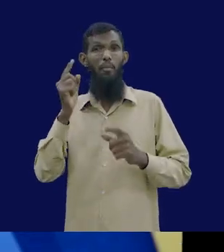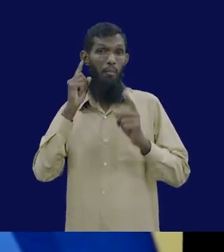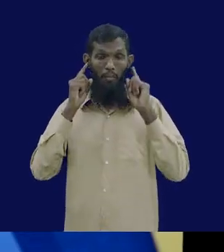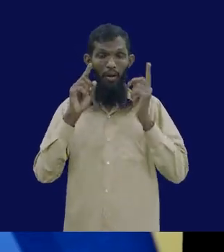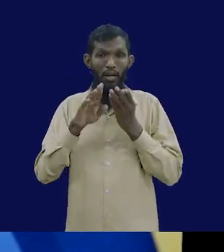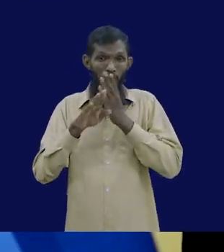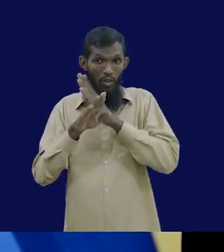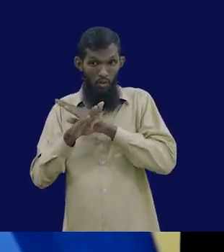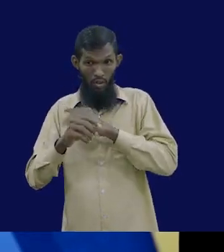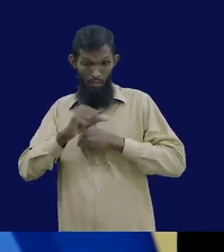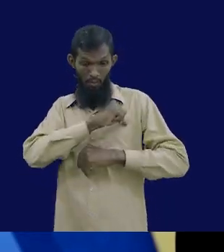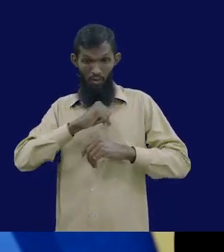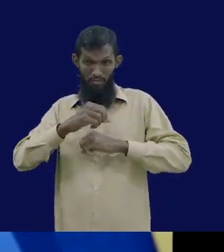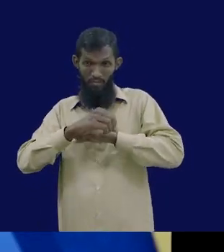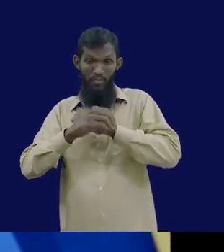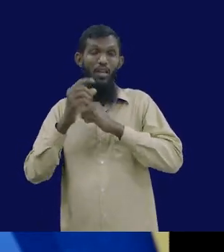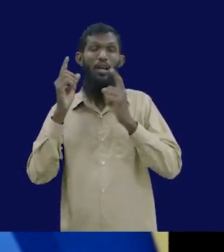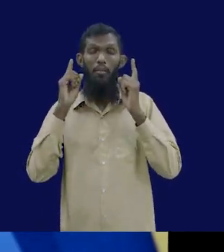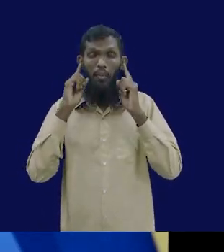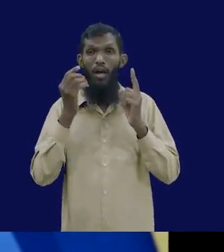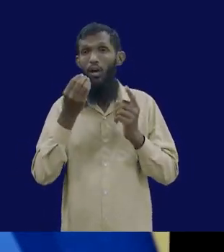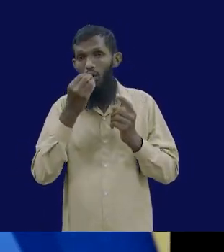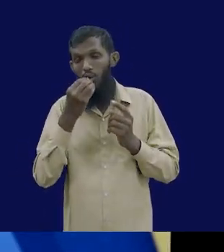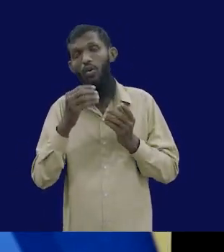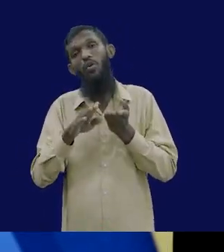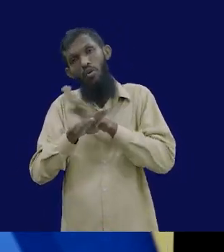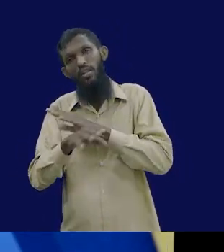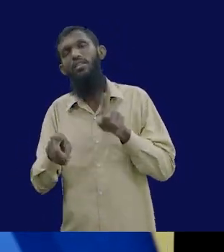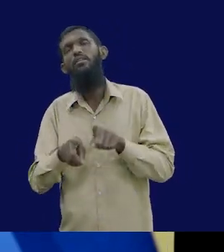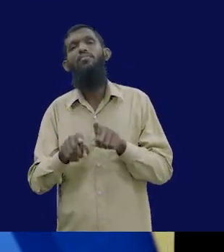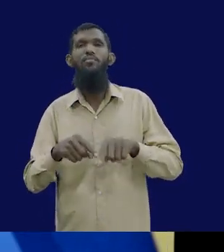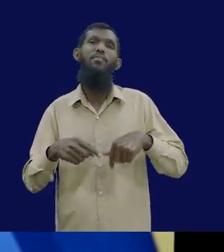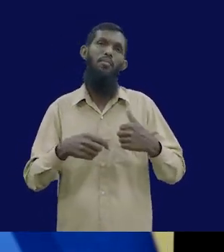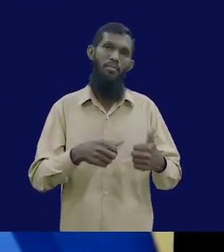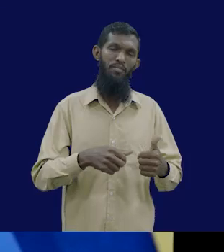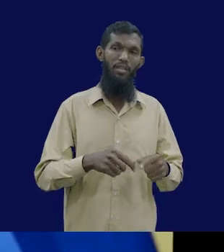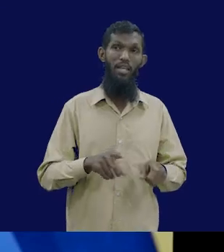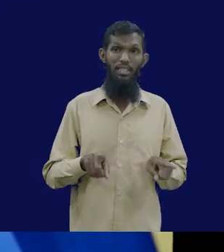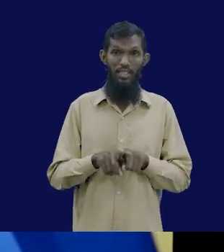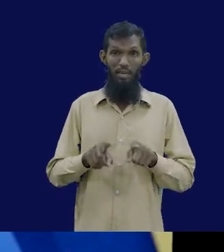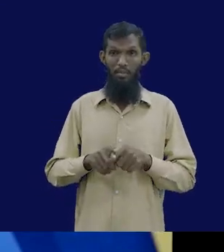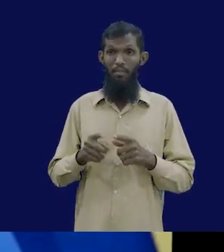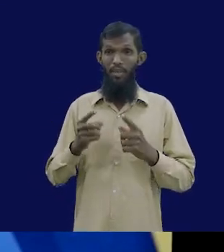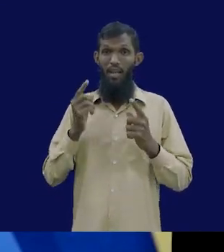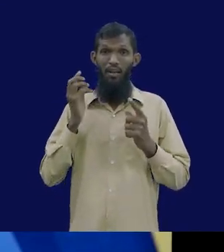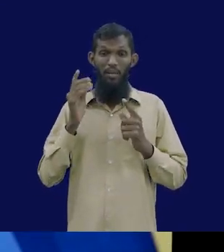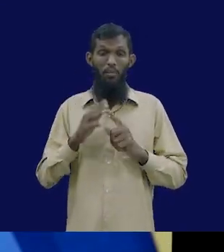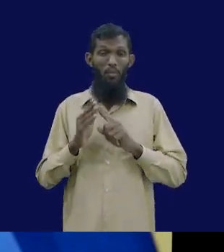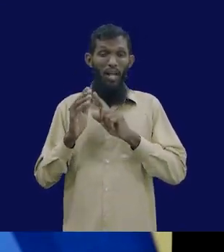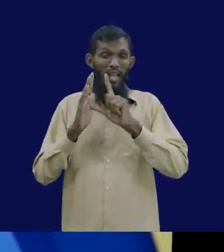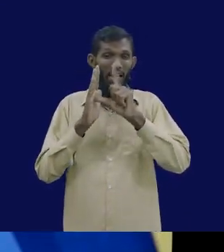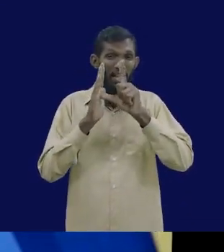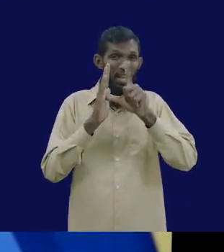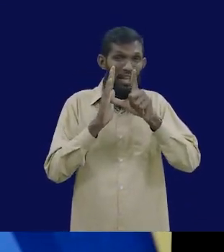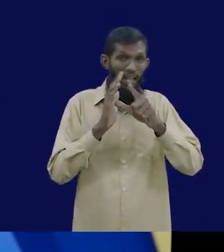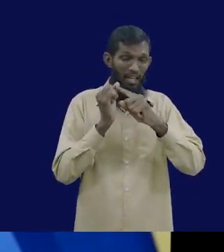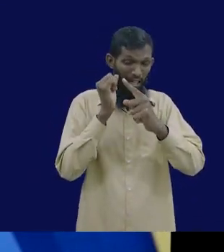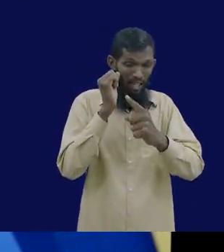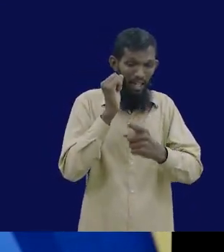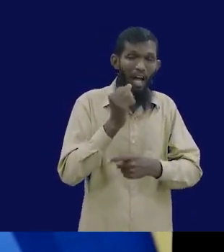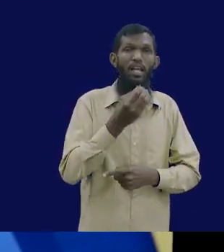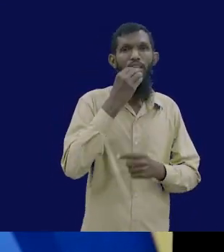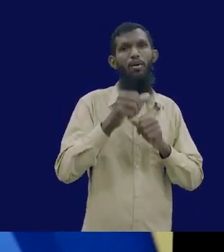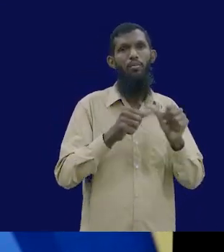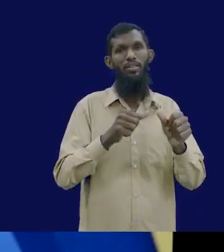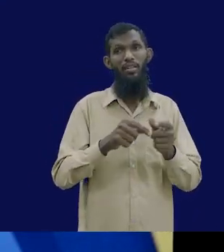fasting. And also, it is from the sunnah to delay his pre-dawn meal as long as he